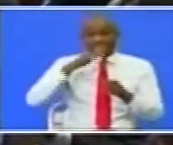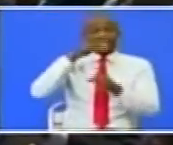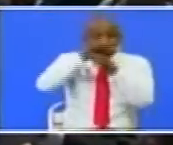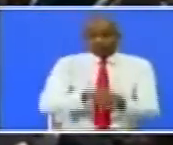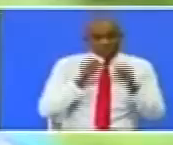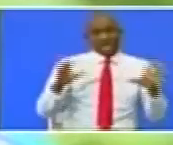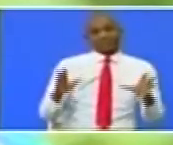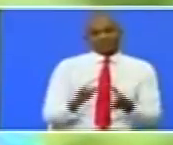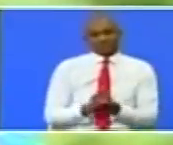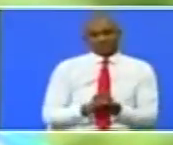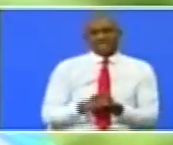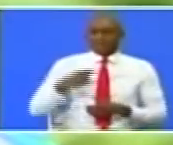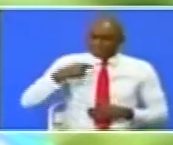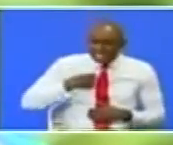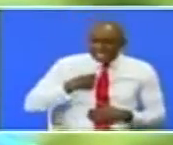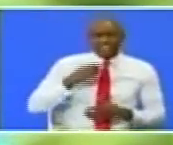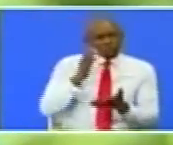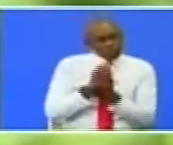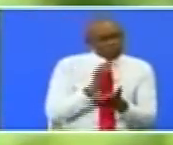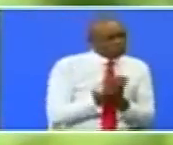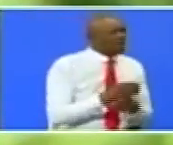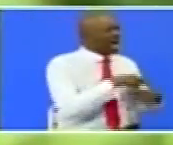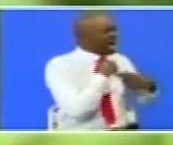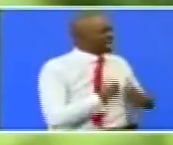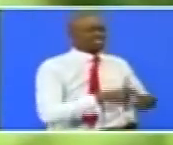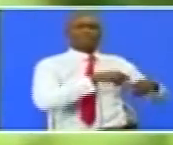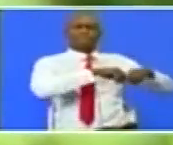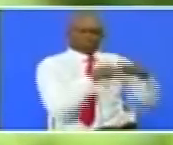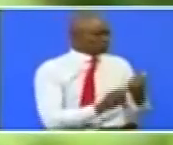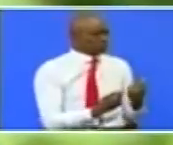and stigma. I was very, very heartbroken.